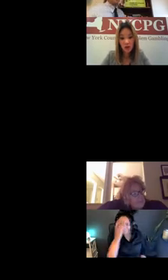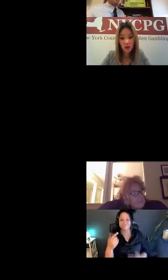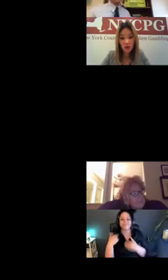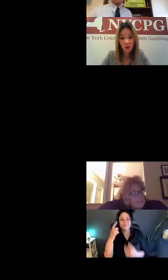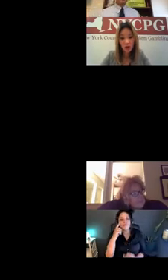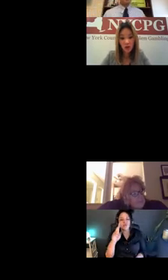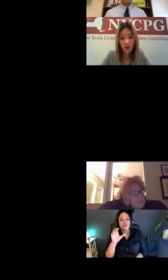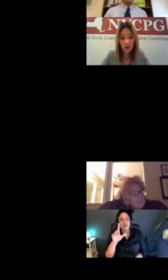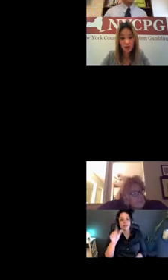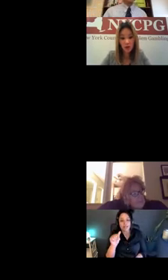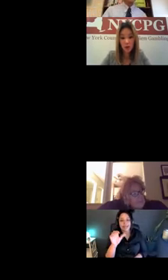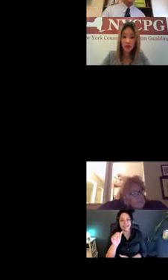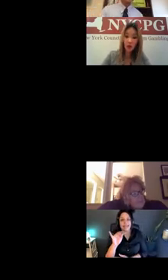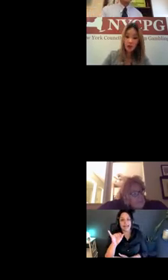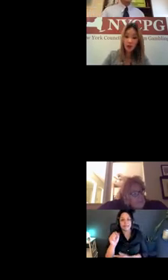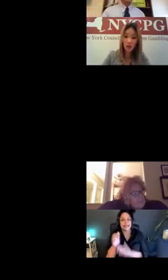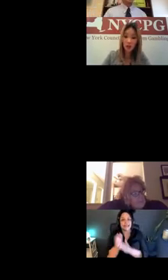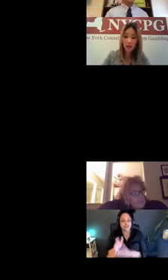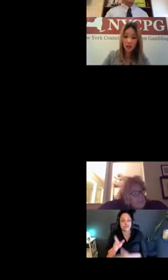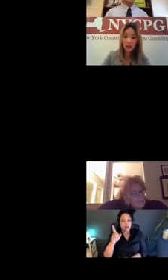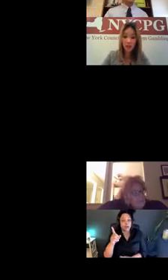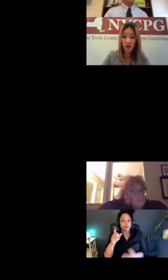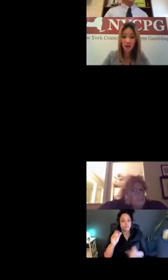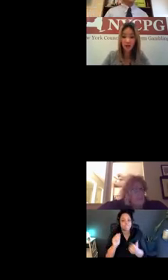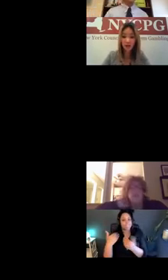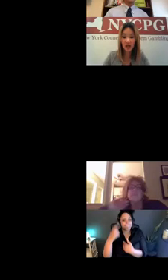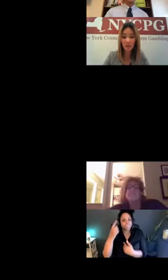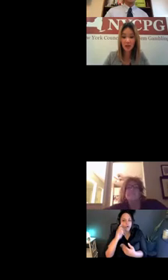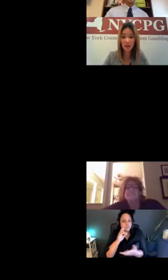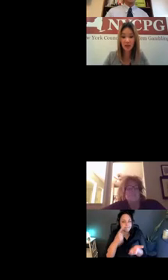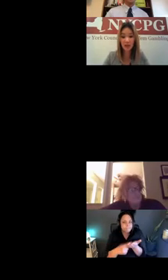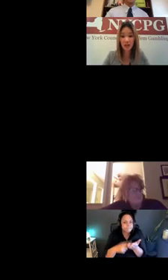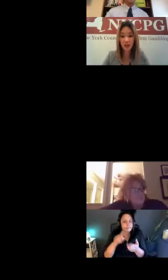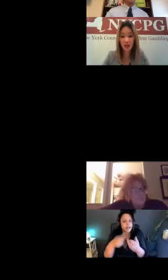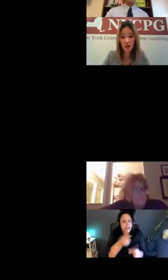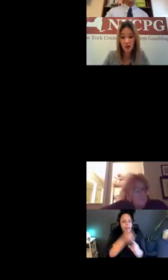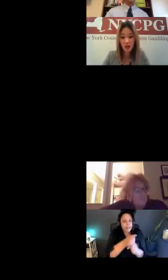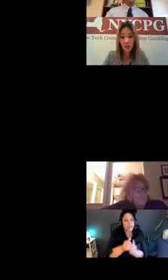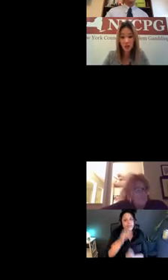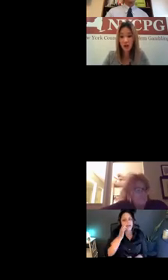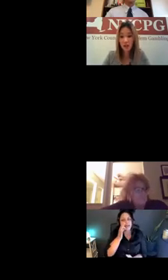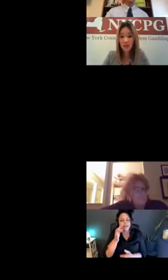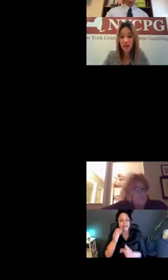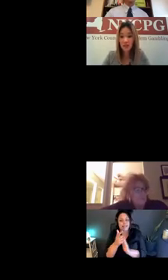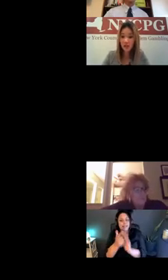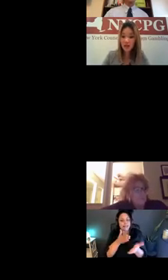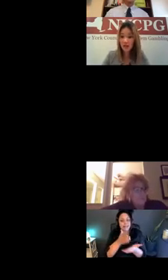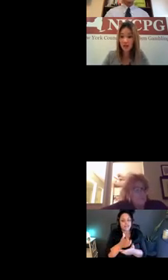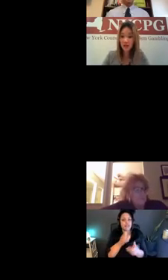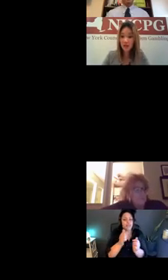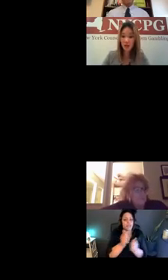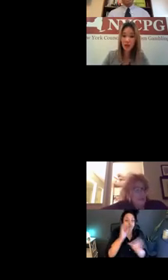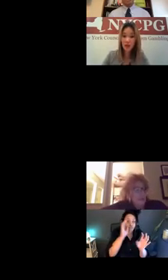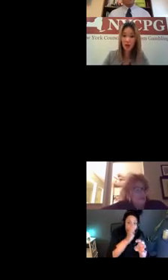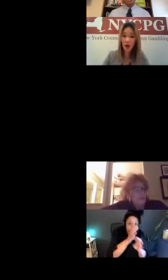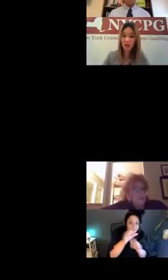whose mission is to address the most pressing questions related to the impact of cannabis legalization through rigorous scientific study